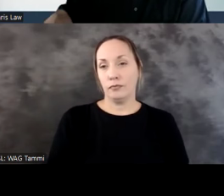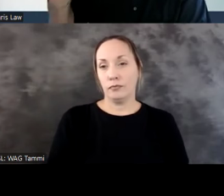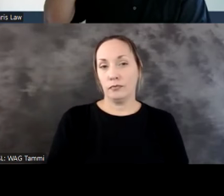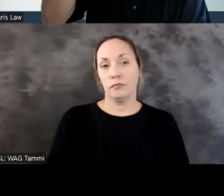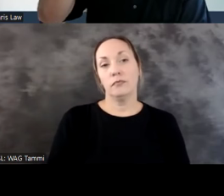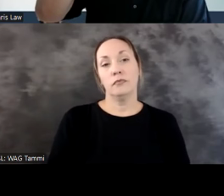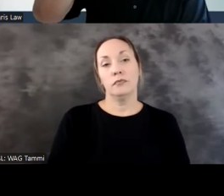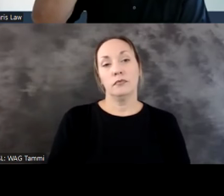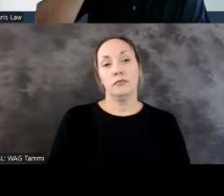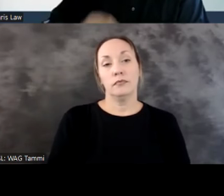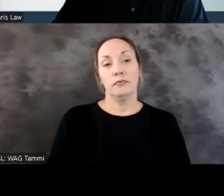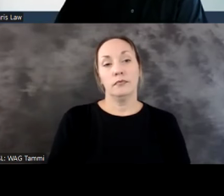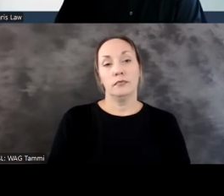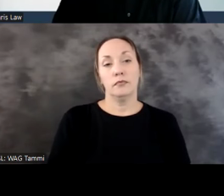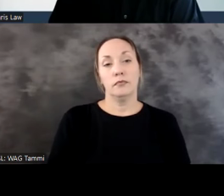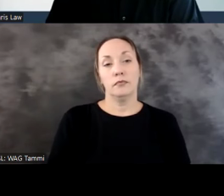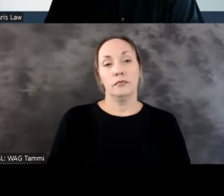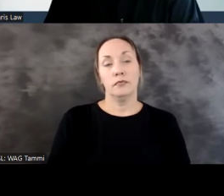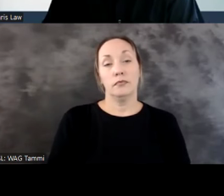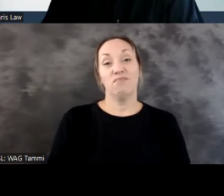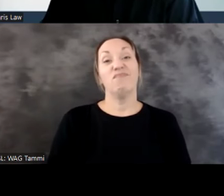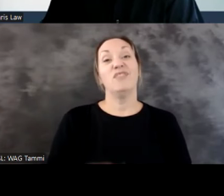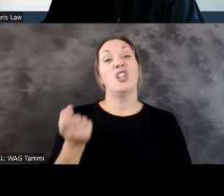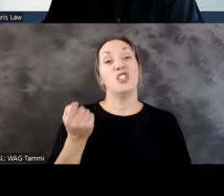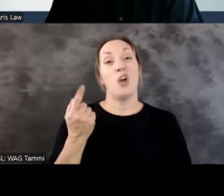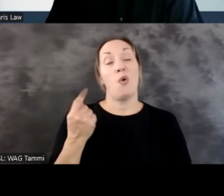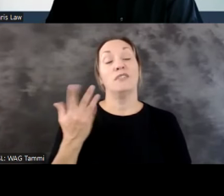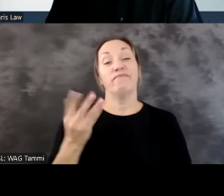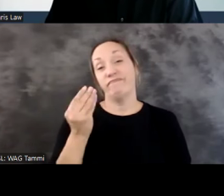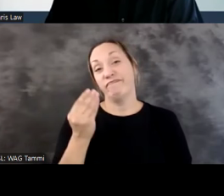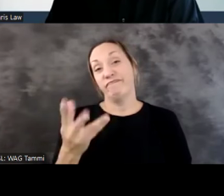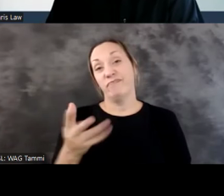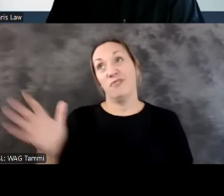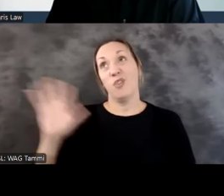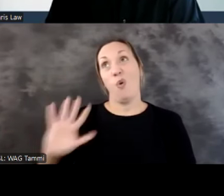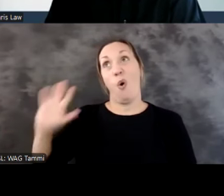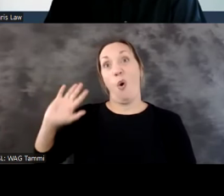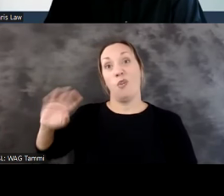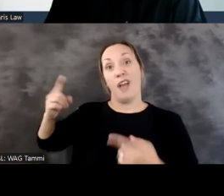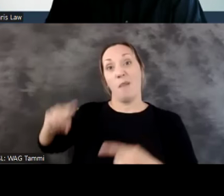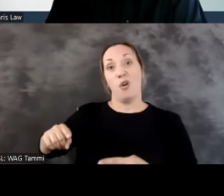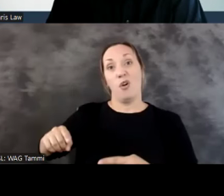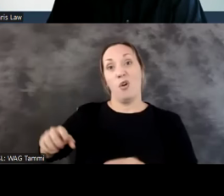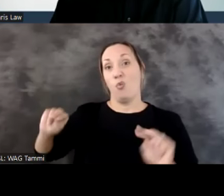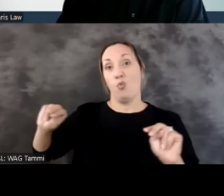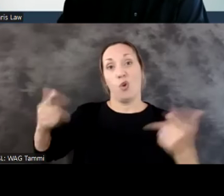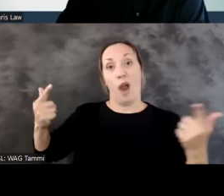So, I have to tell you, the old days were crap.